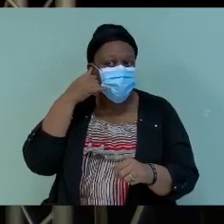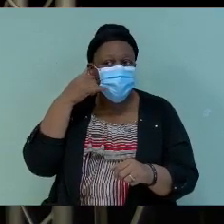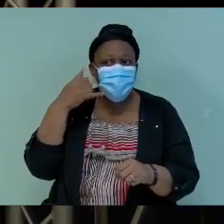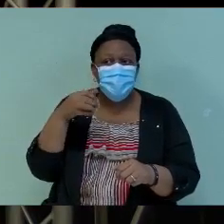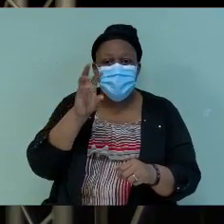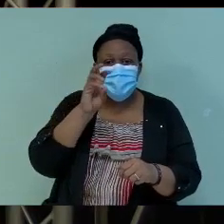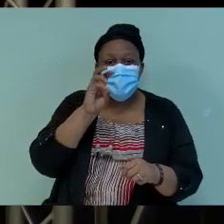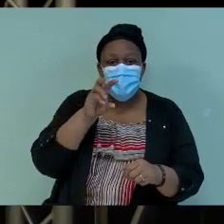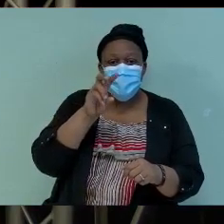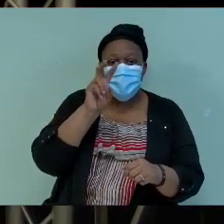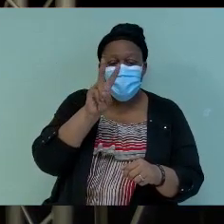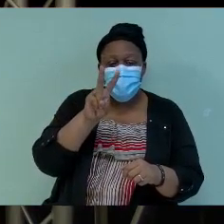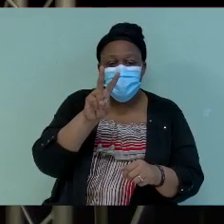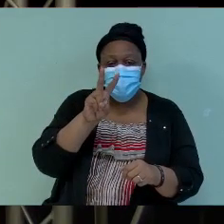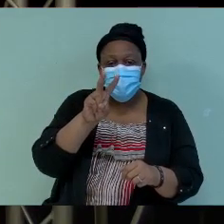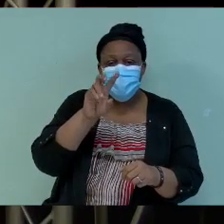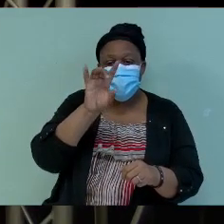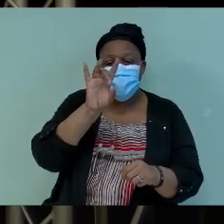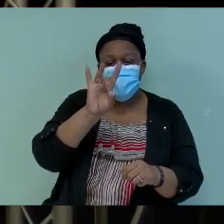662-8572.